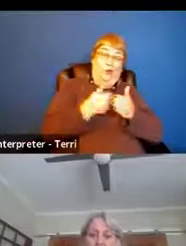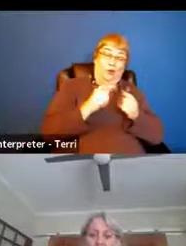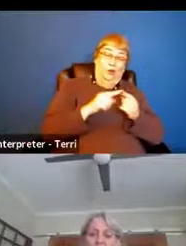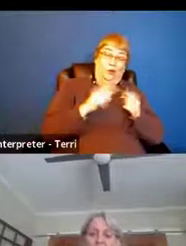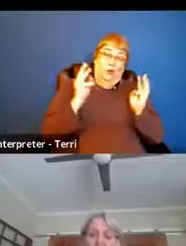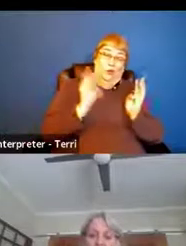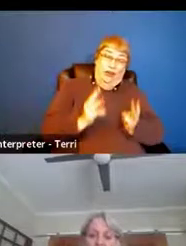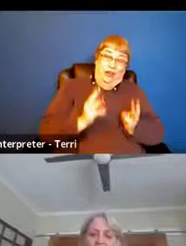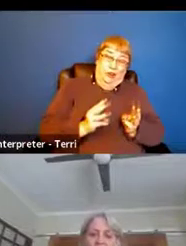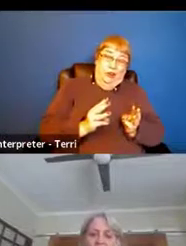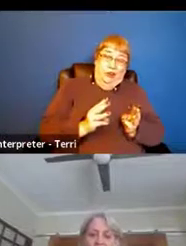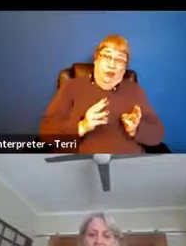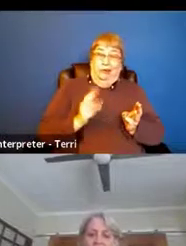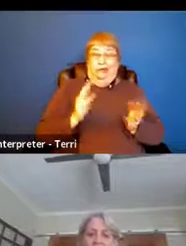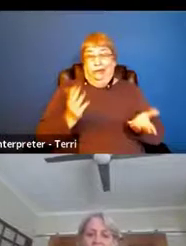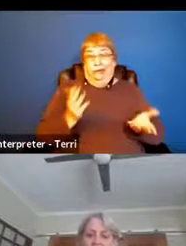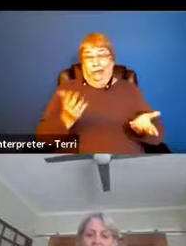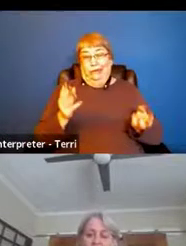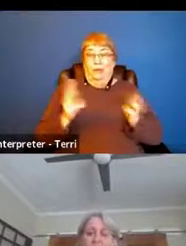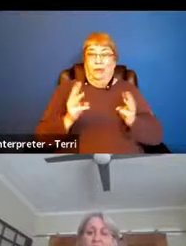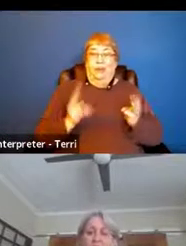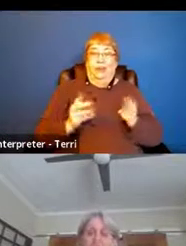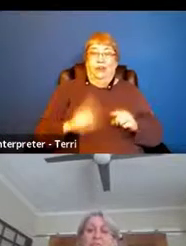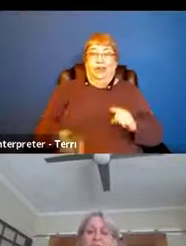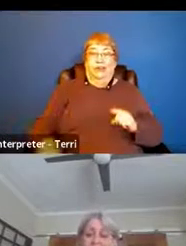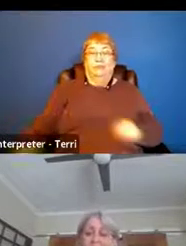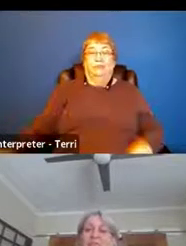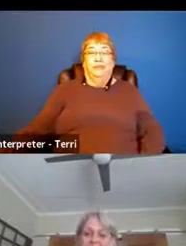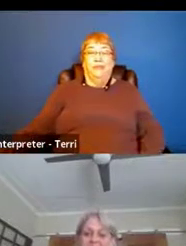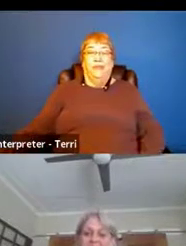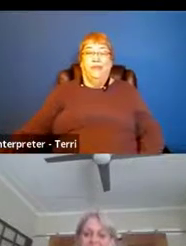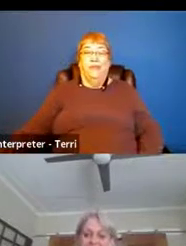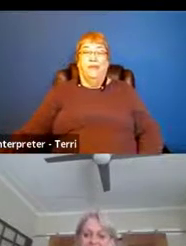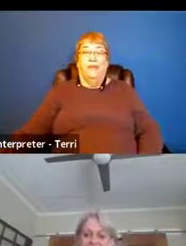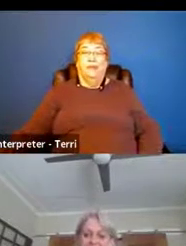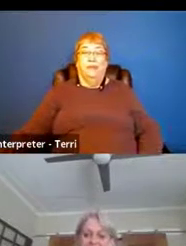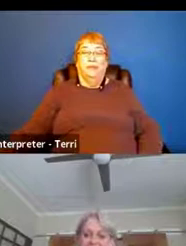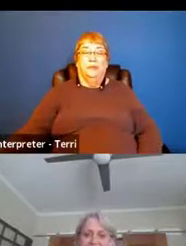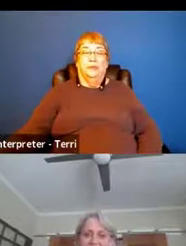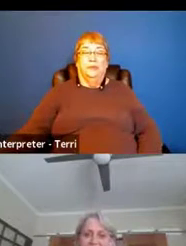to get creative. Thanks for your question, Jeannie.